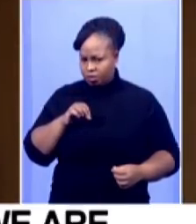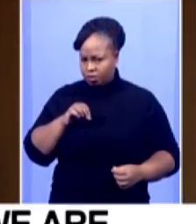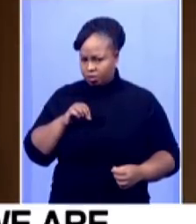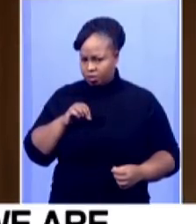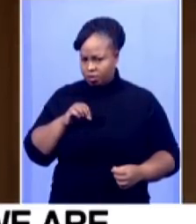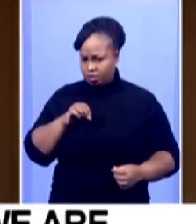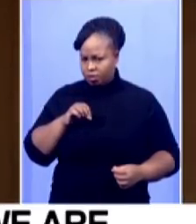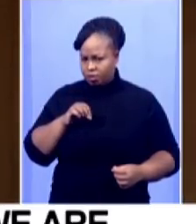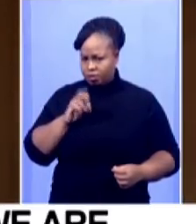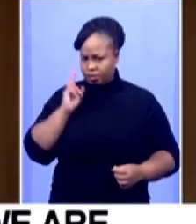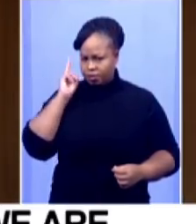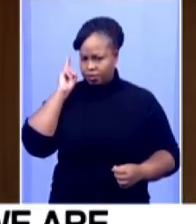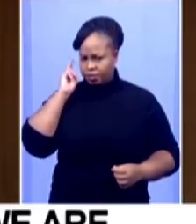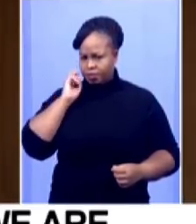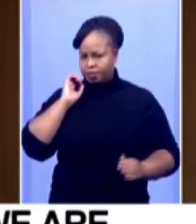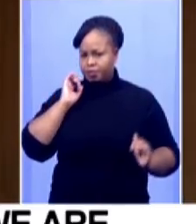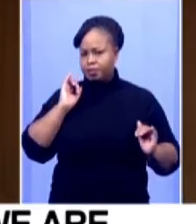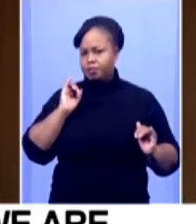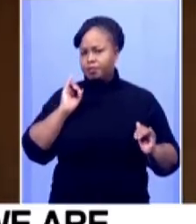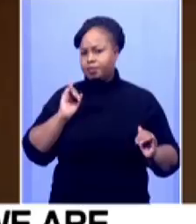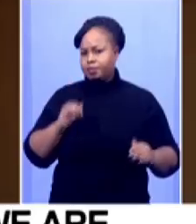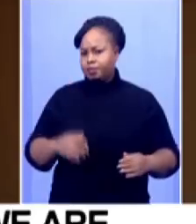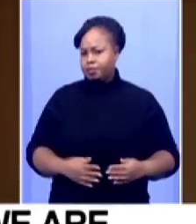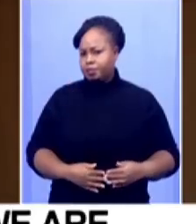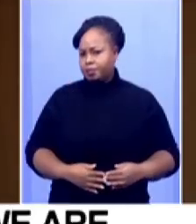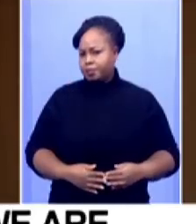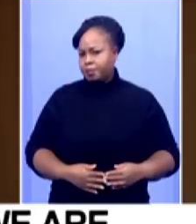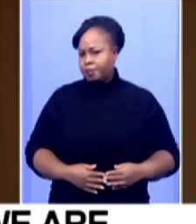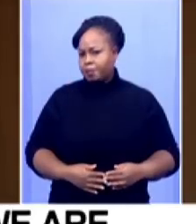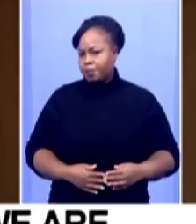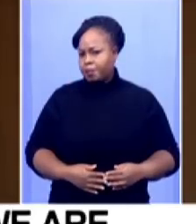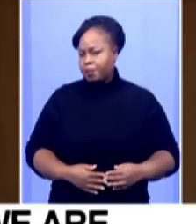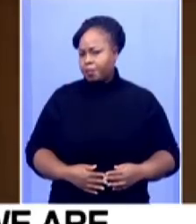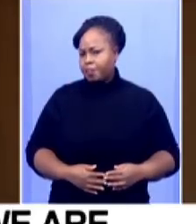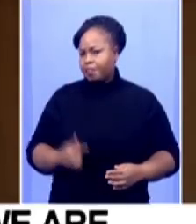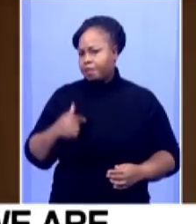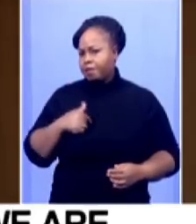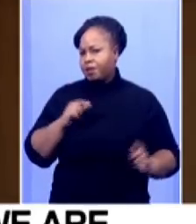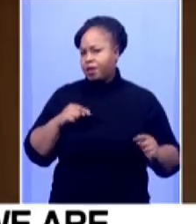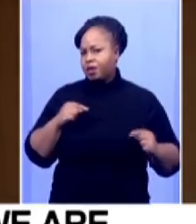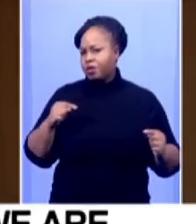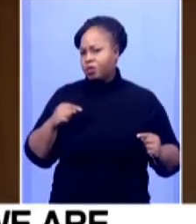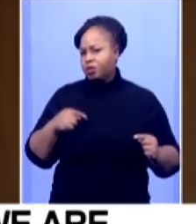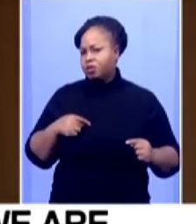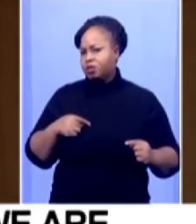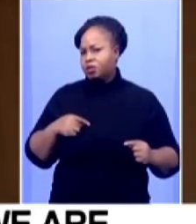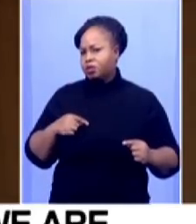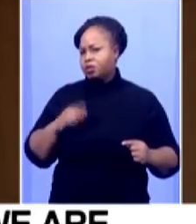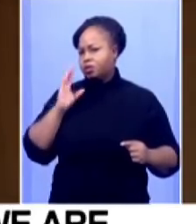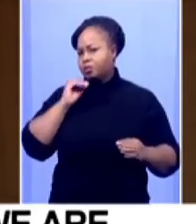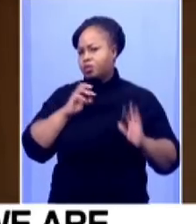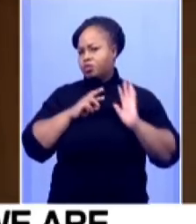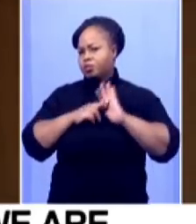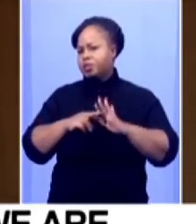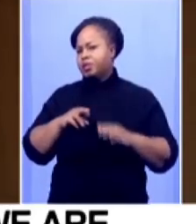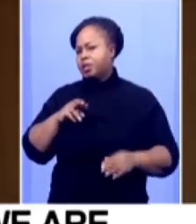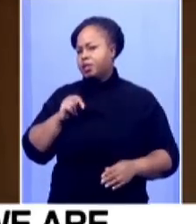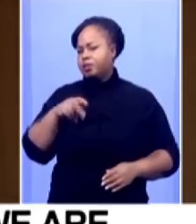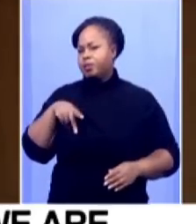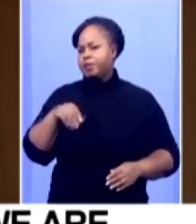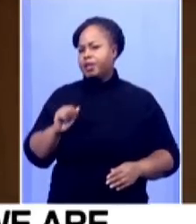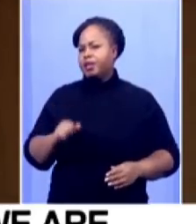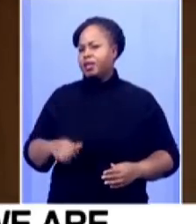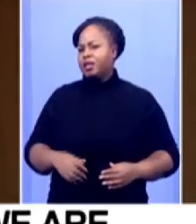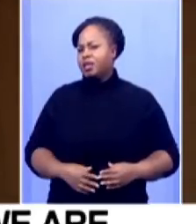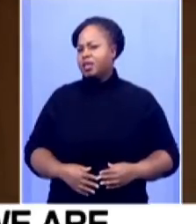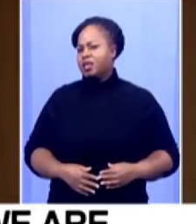hands. I cannot attribute the blame to the NPA. I need to make it very clear. We might have differences on